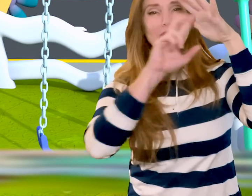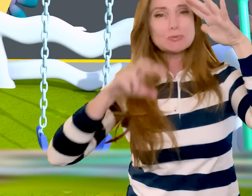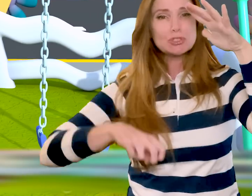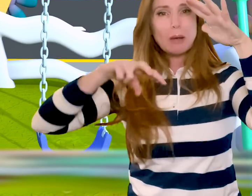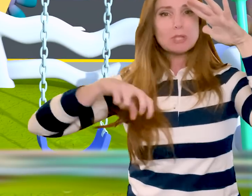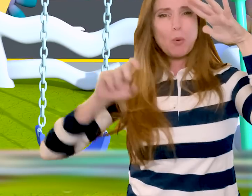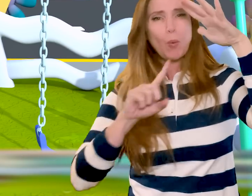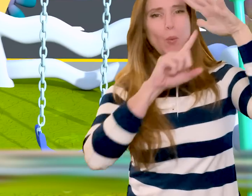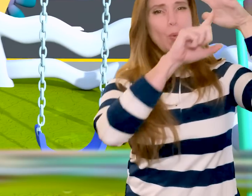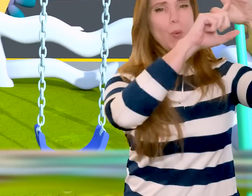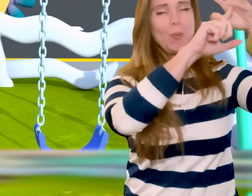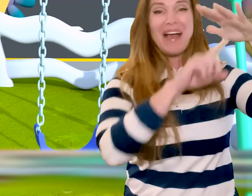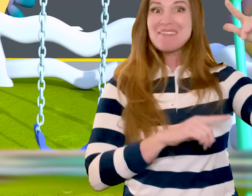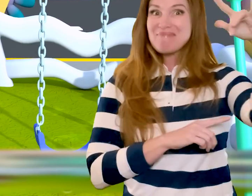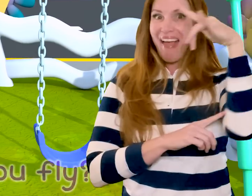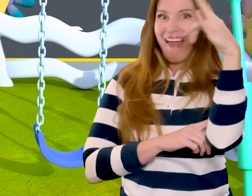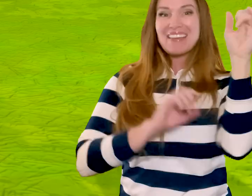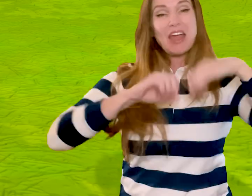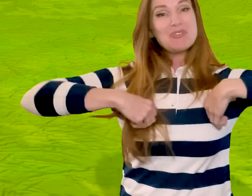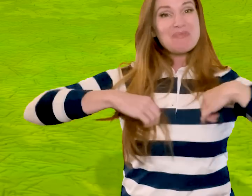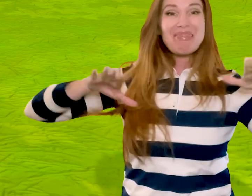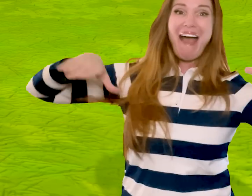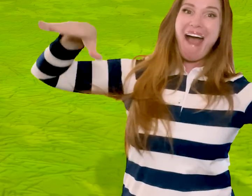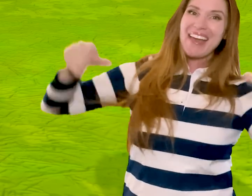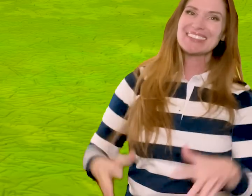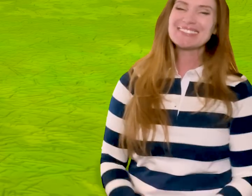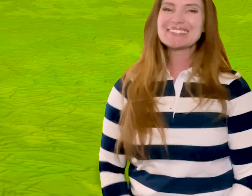jump high plain plane can you